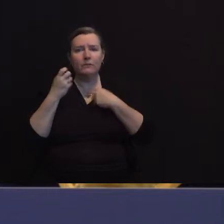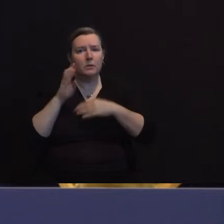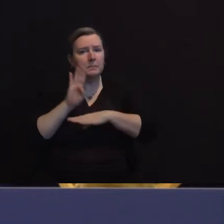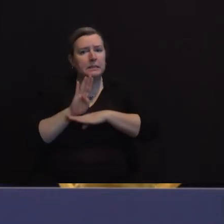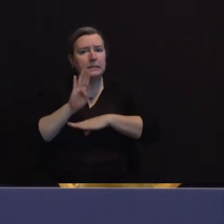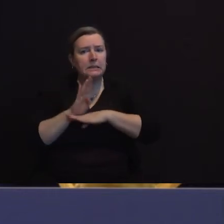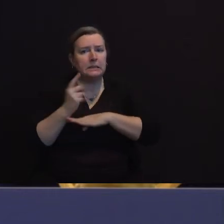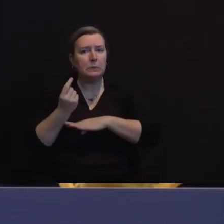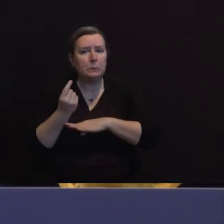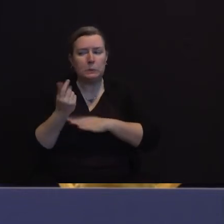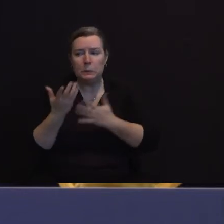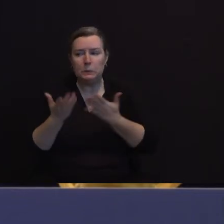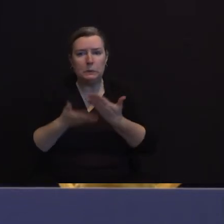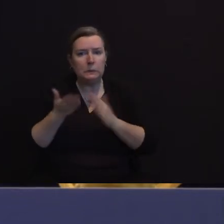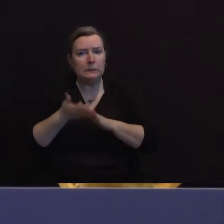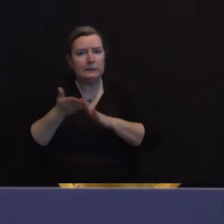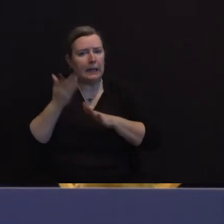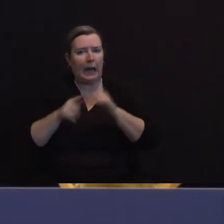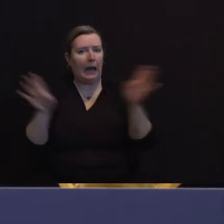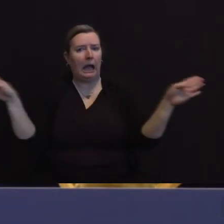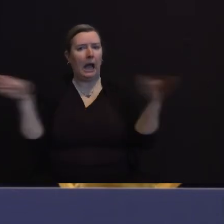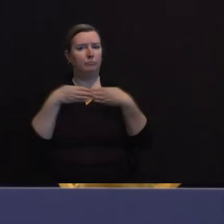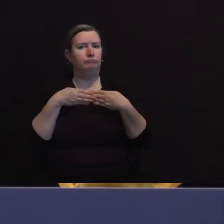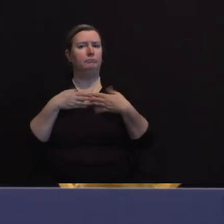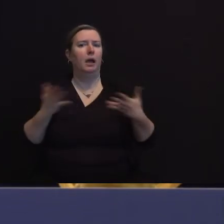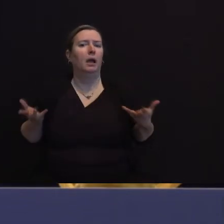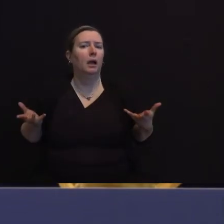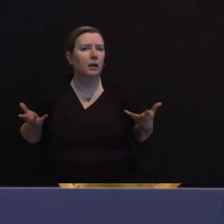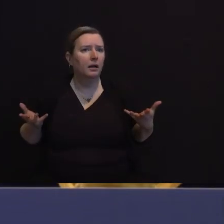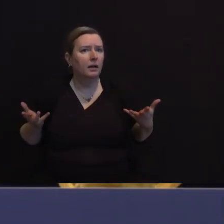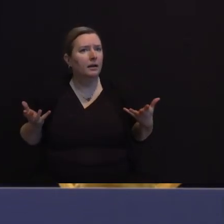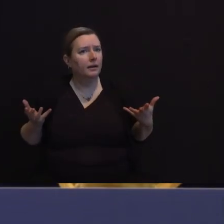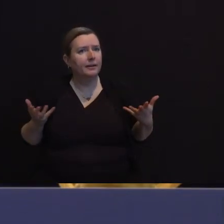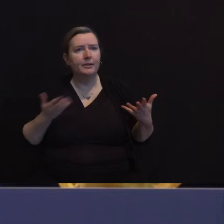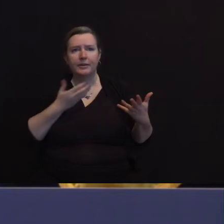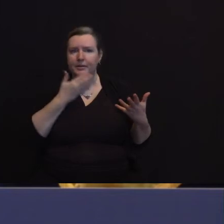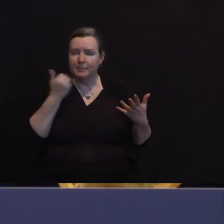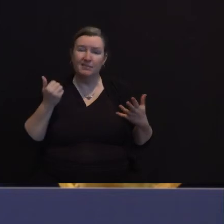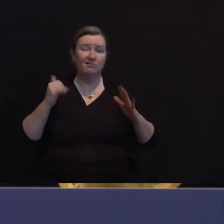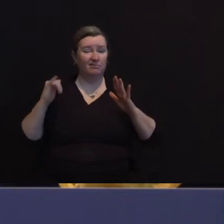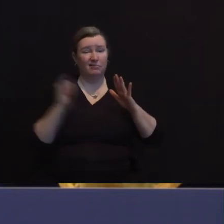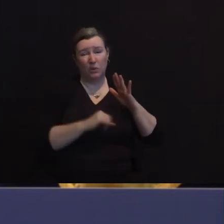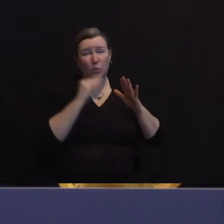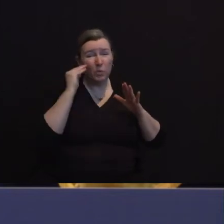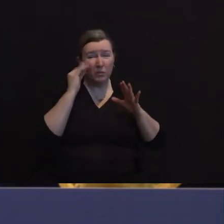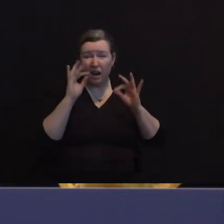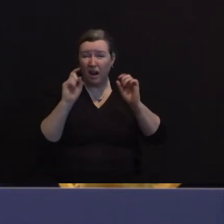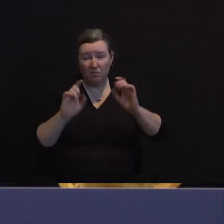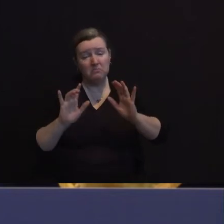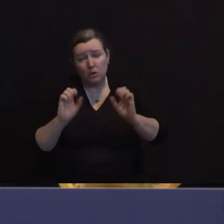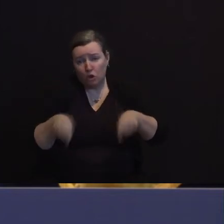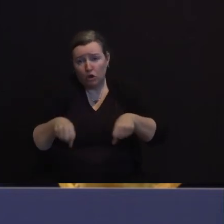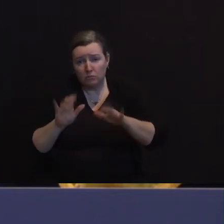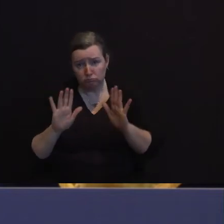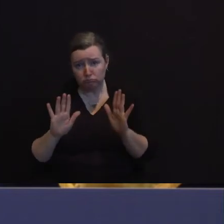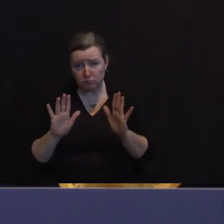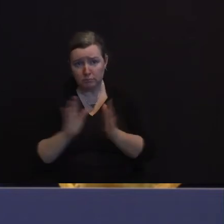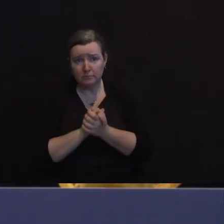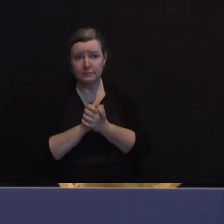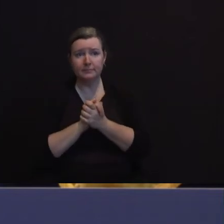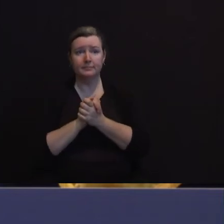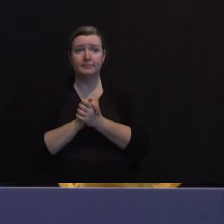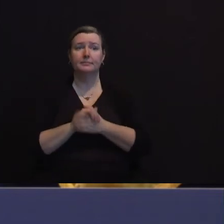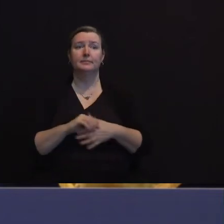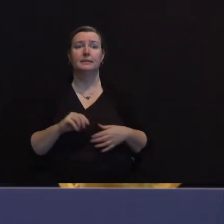benefits. Thank you for that. Dave, good afternoon. Dave, I want you to note that I started over here. I was in a run of late where I've been starting to my right, and I want